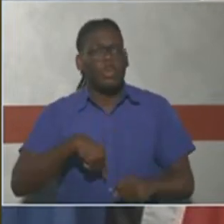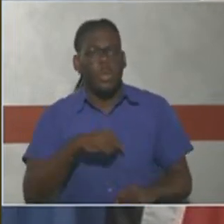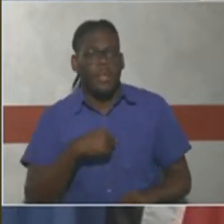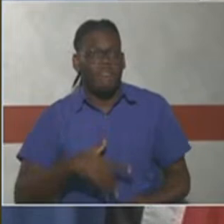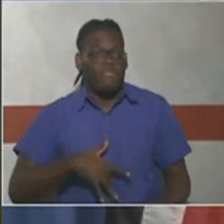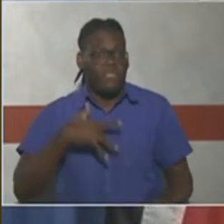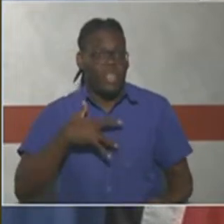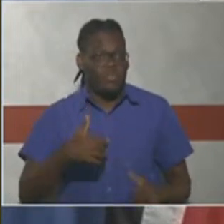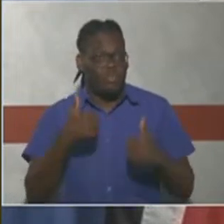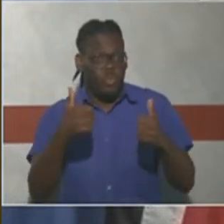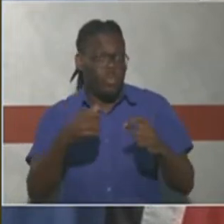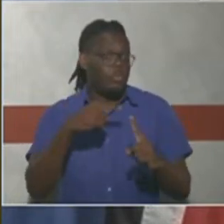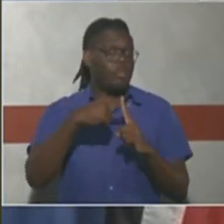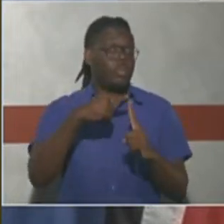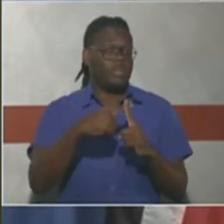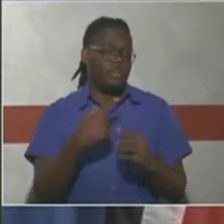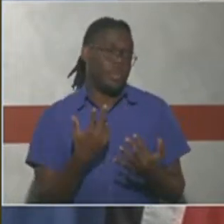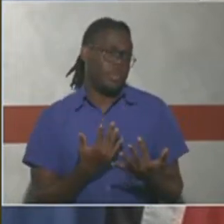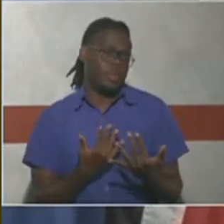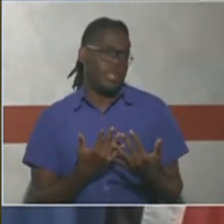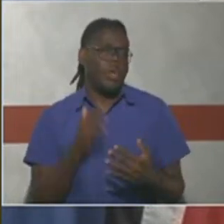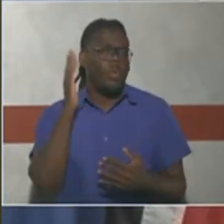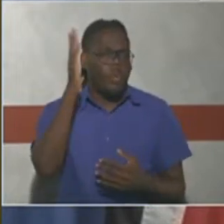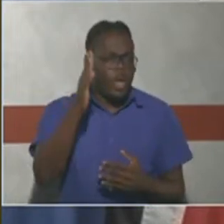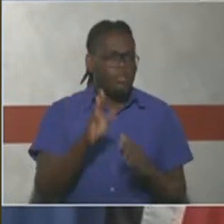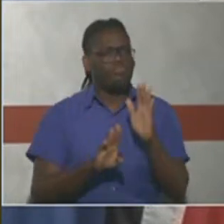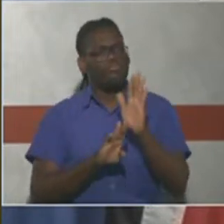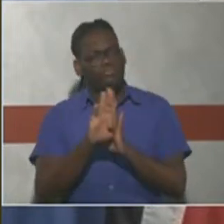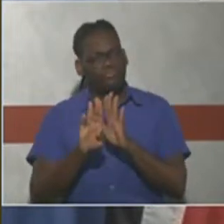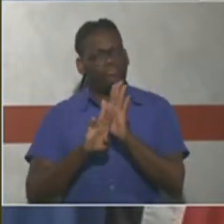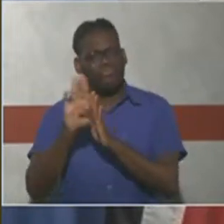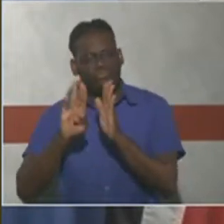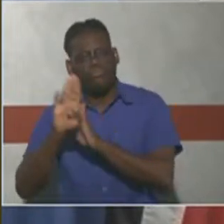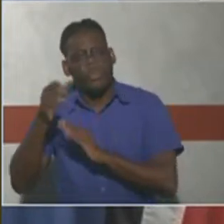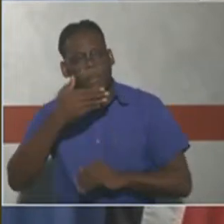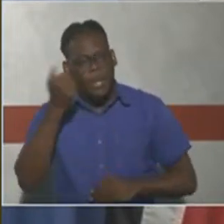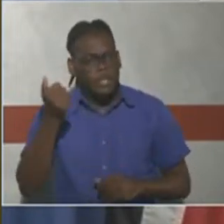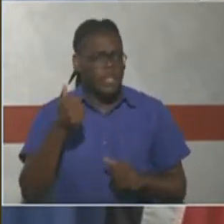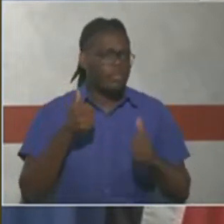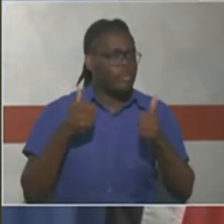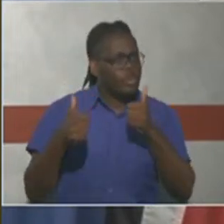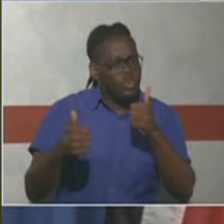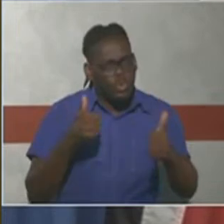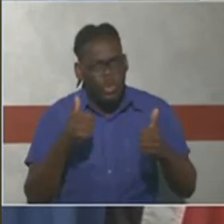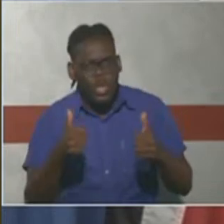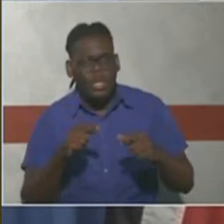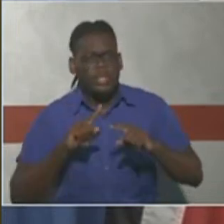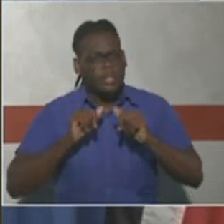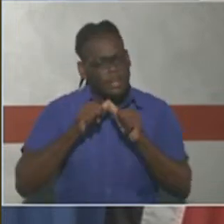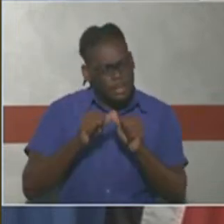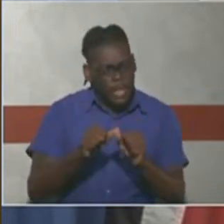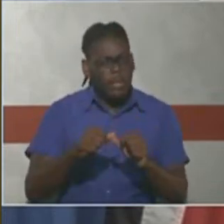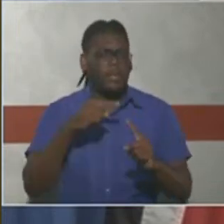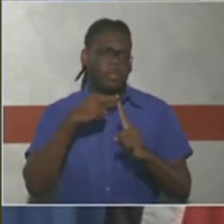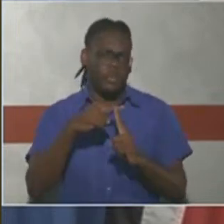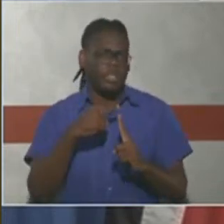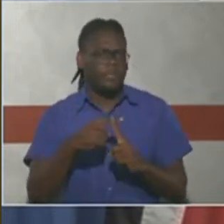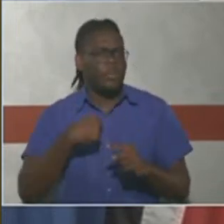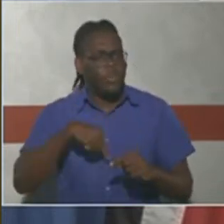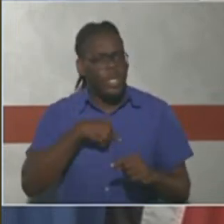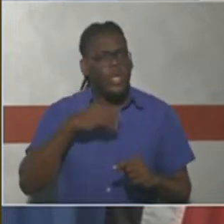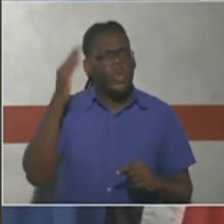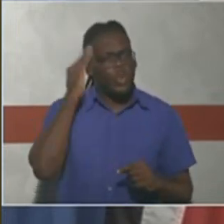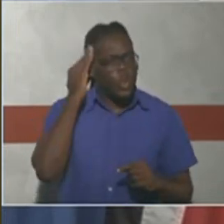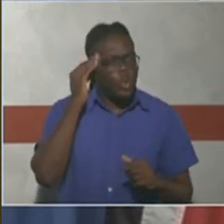eternal optimists in these matters, because at the end of the day, once it benefits all of us, there'd be no